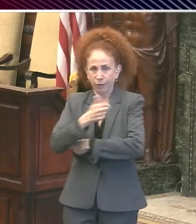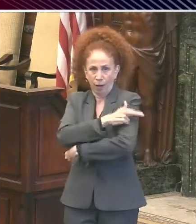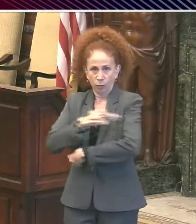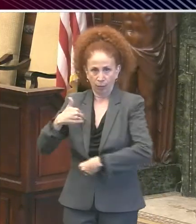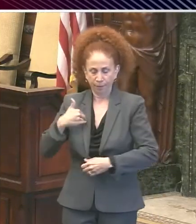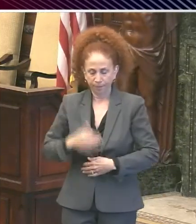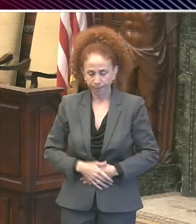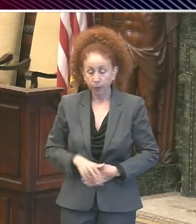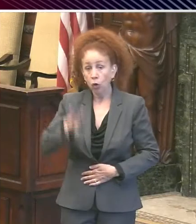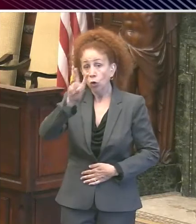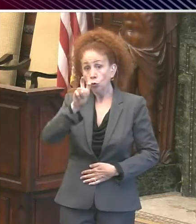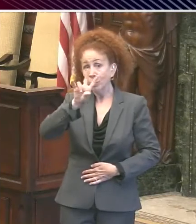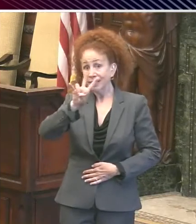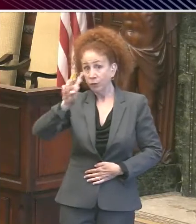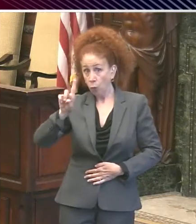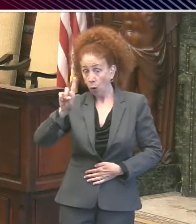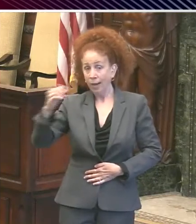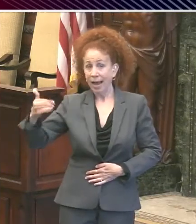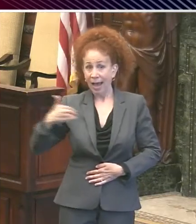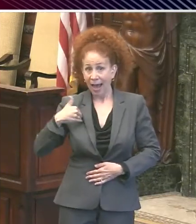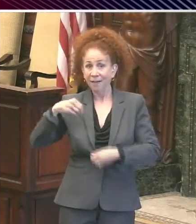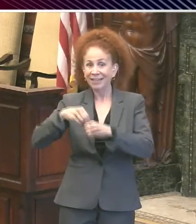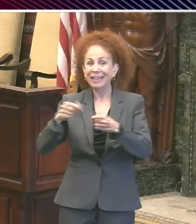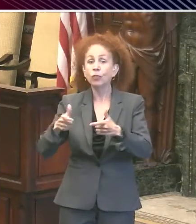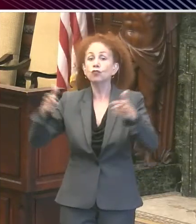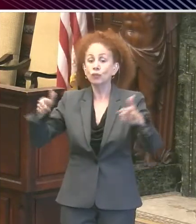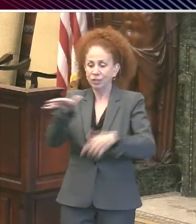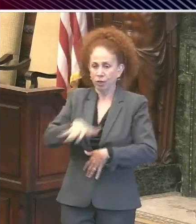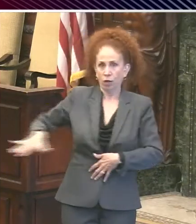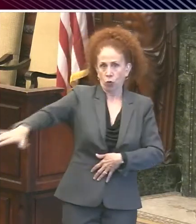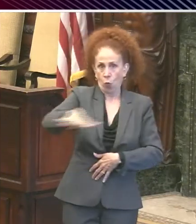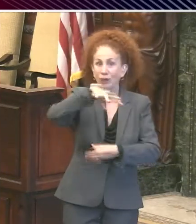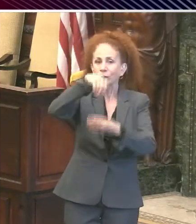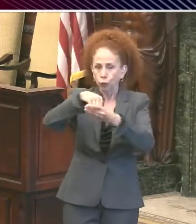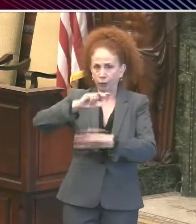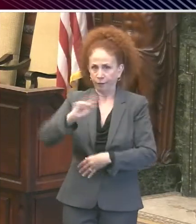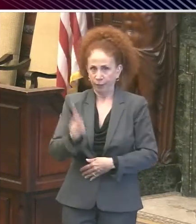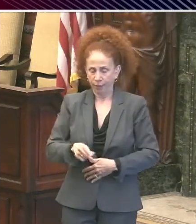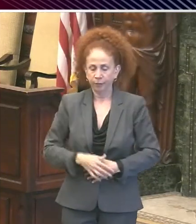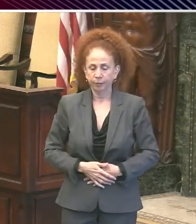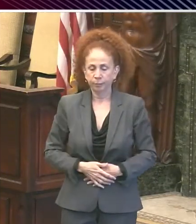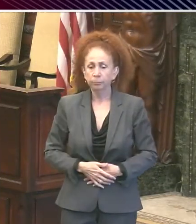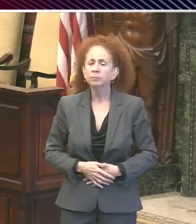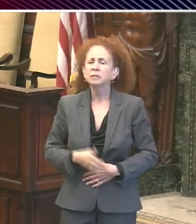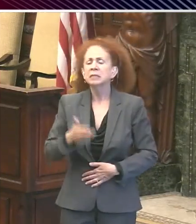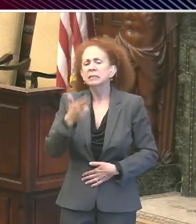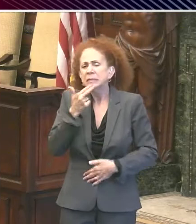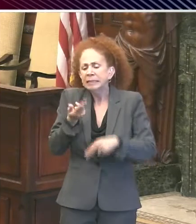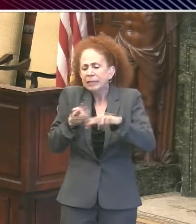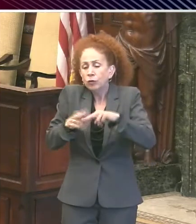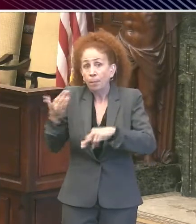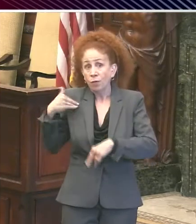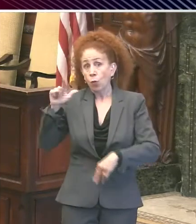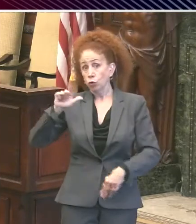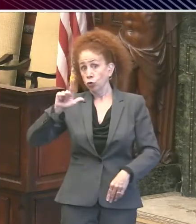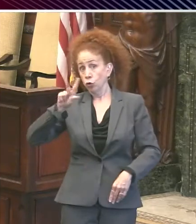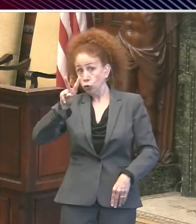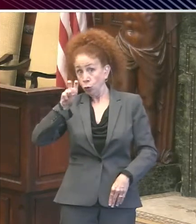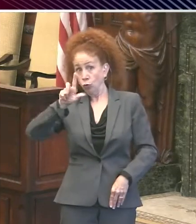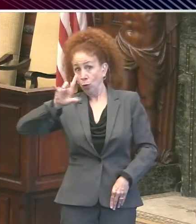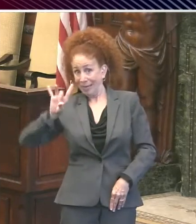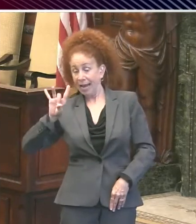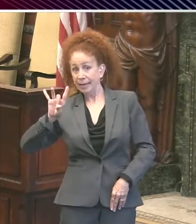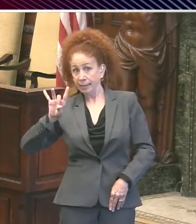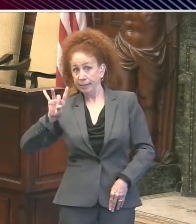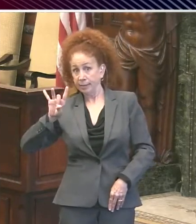hospitals and 271 in the region as a whole, including Philadelphia. That's a slight increase from 228 patients